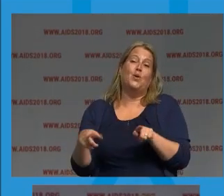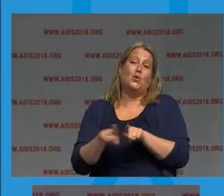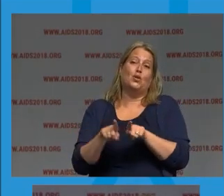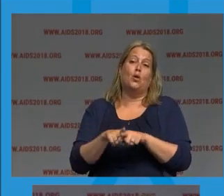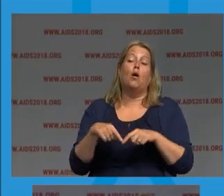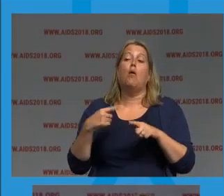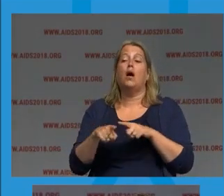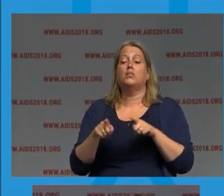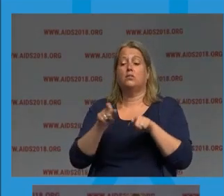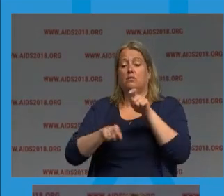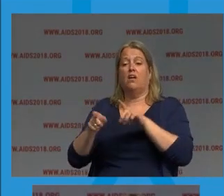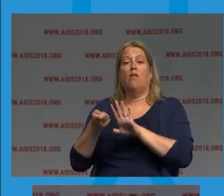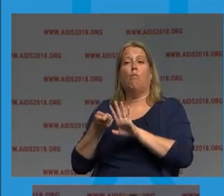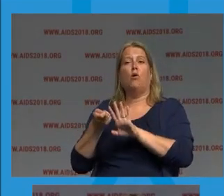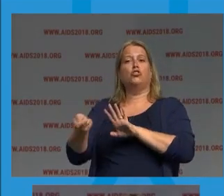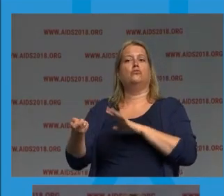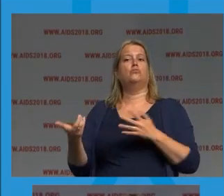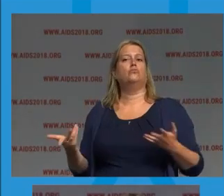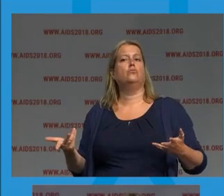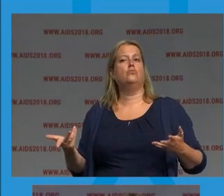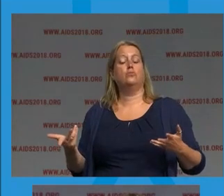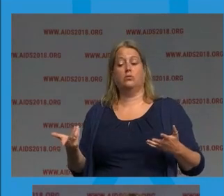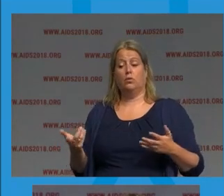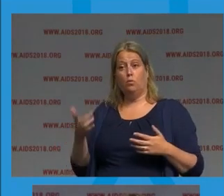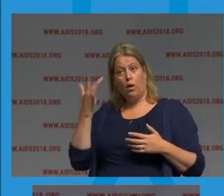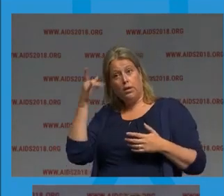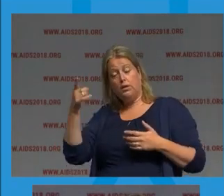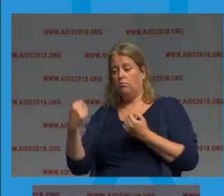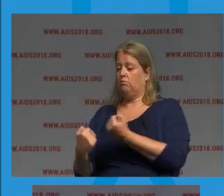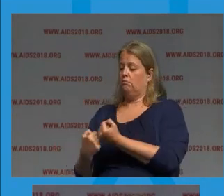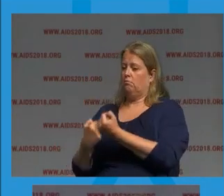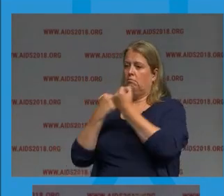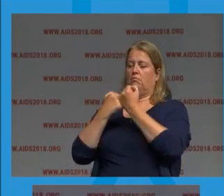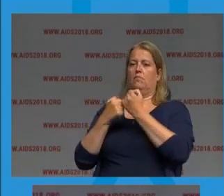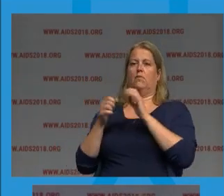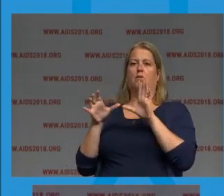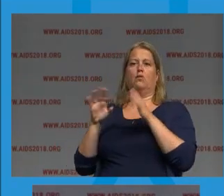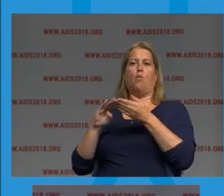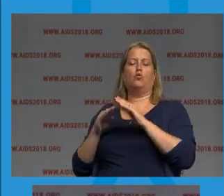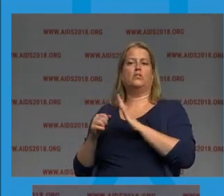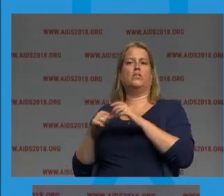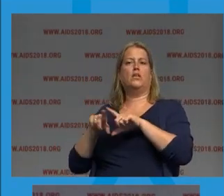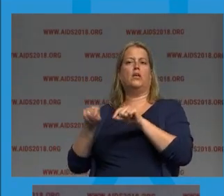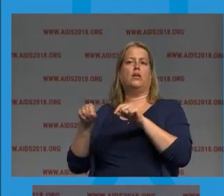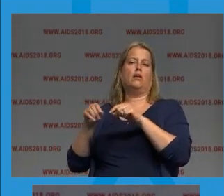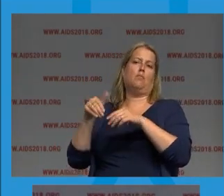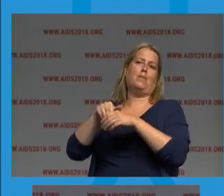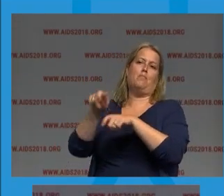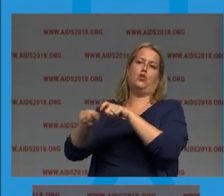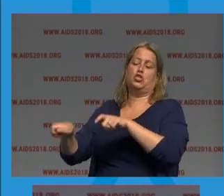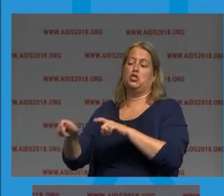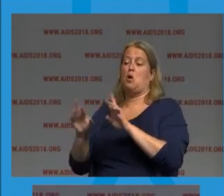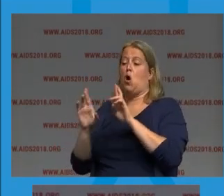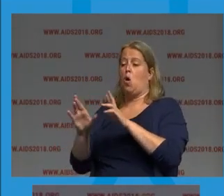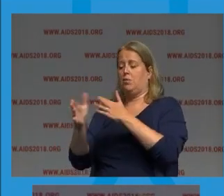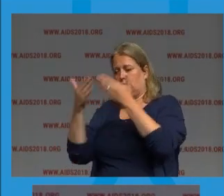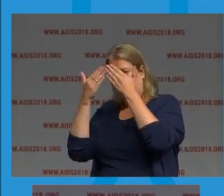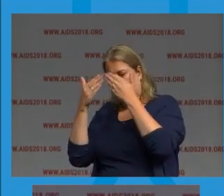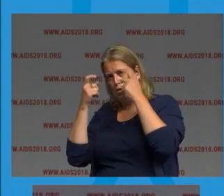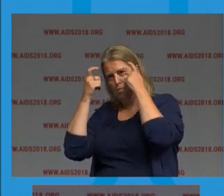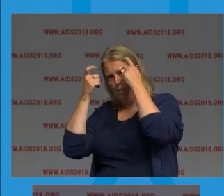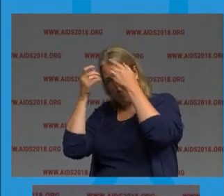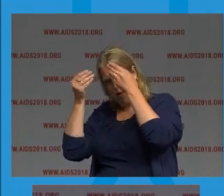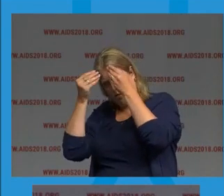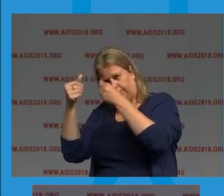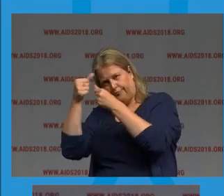been murdered for no other reason other than supporting members of their community. And so I hope to do their memories justice with some of